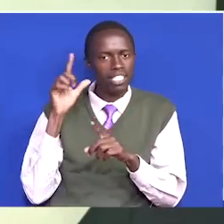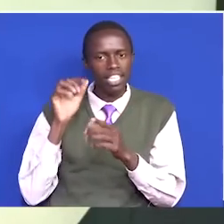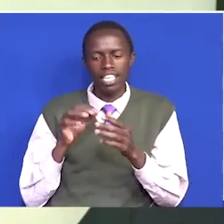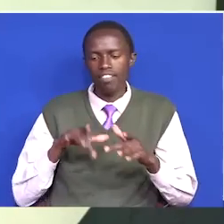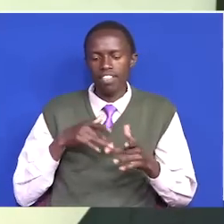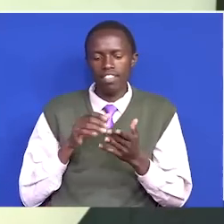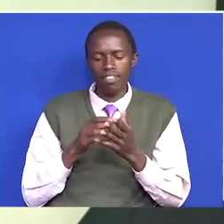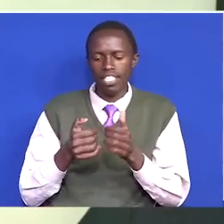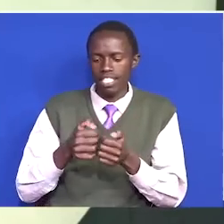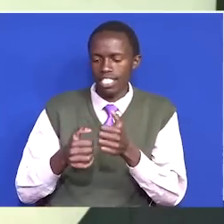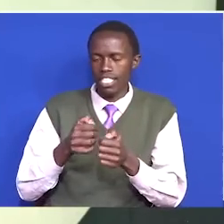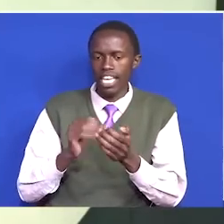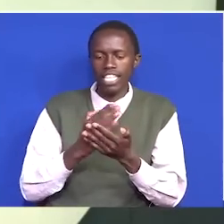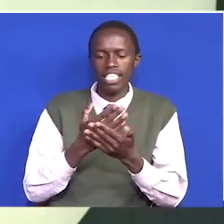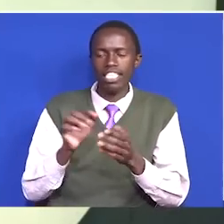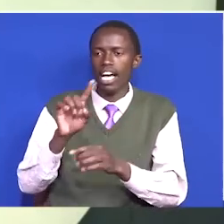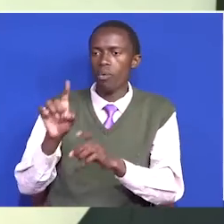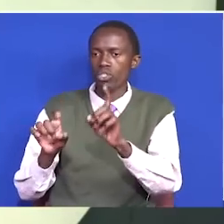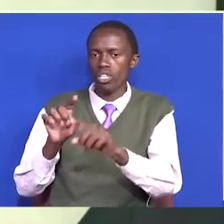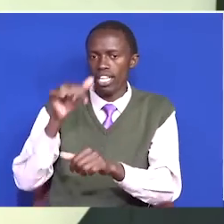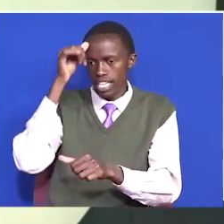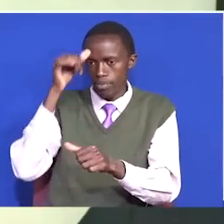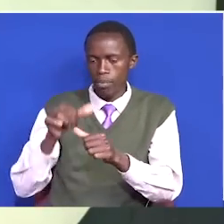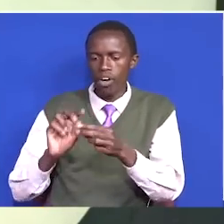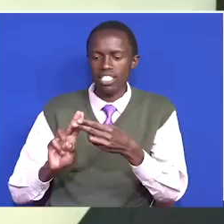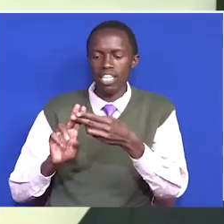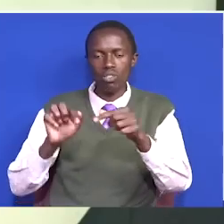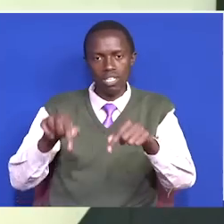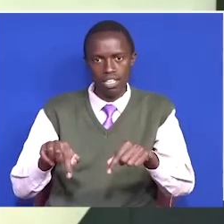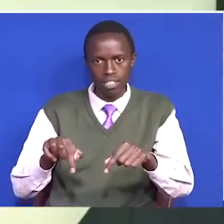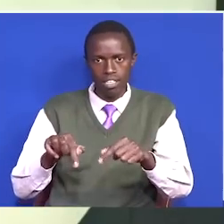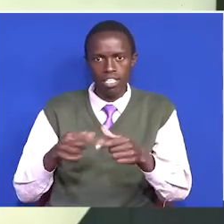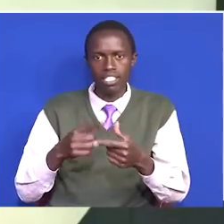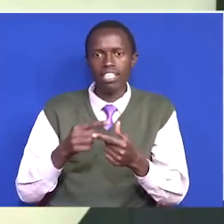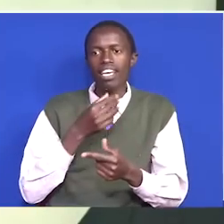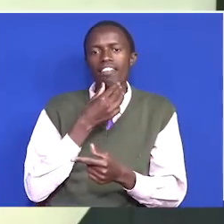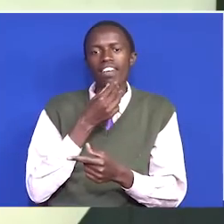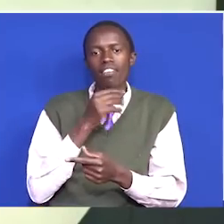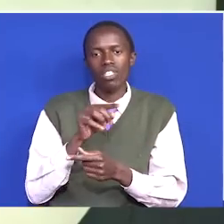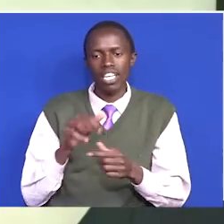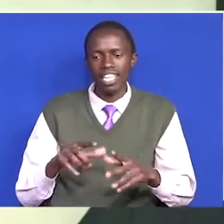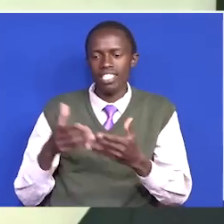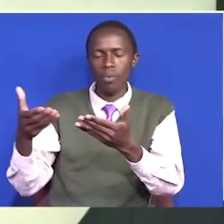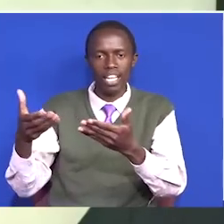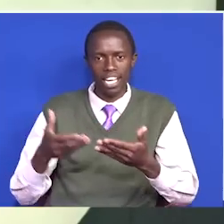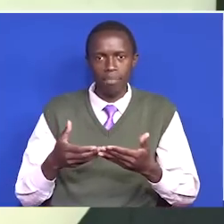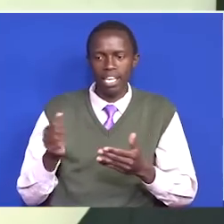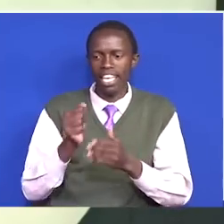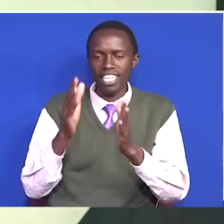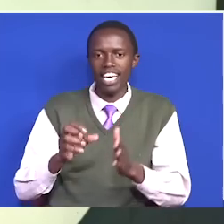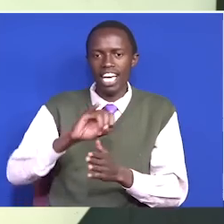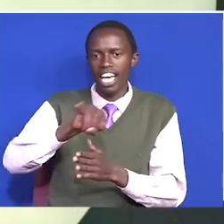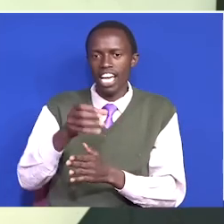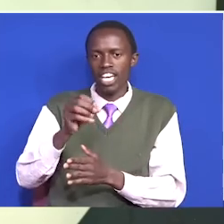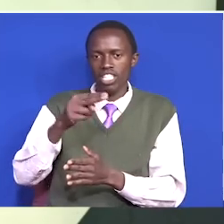feel free to comment or even share a question. Remember, our hashtag today is Fatherhood. Now let's welcome Elder